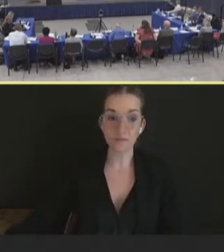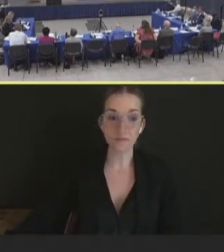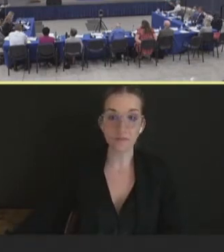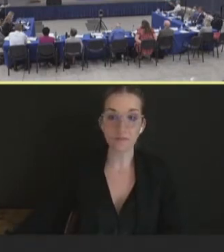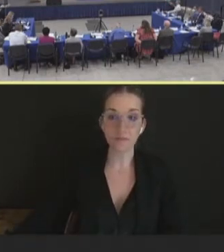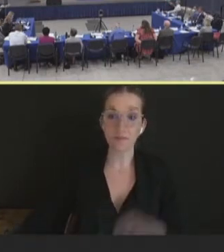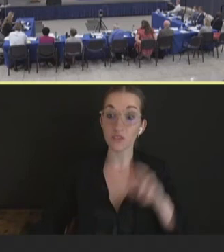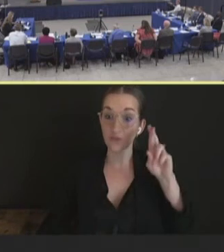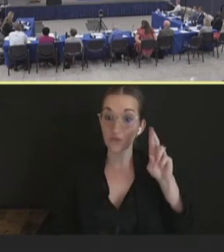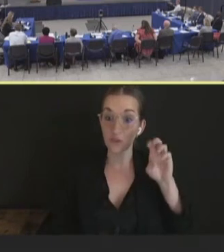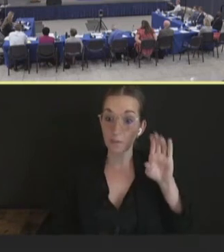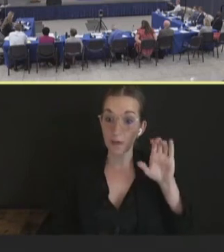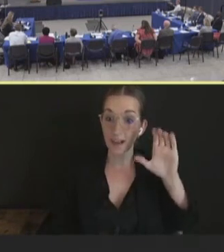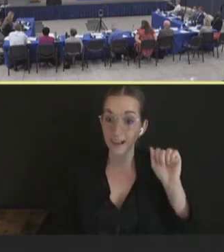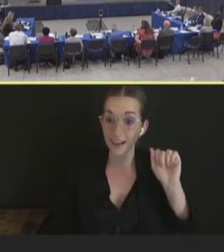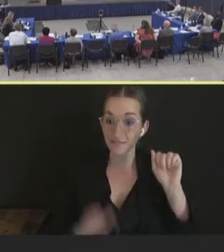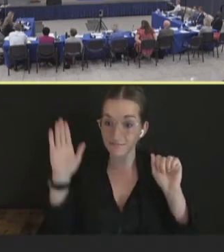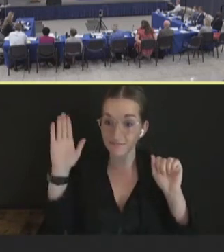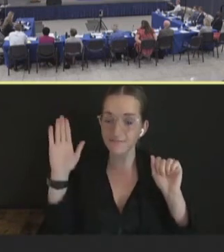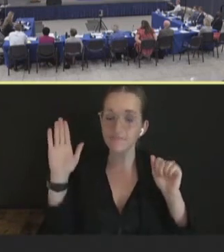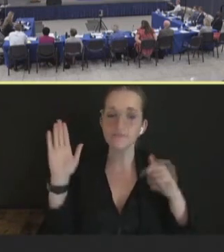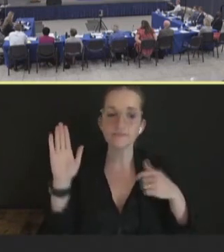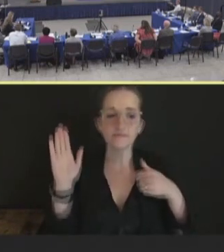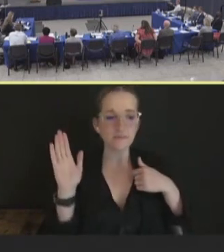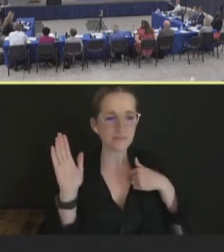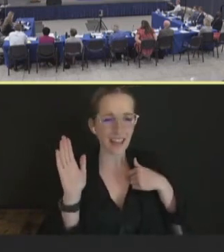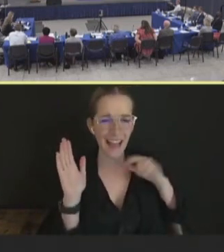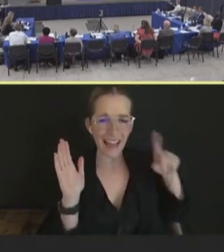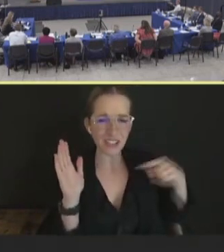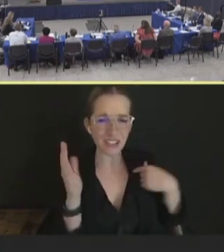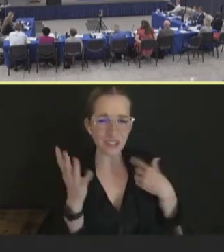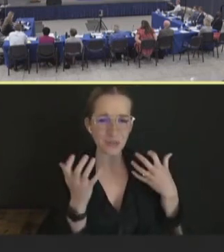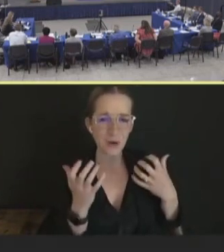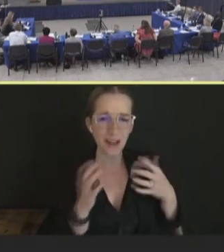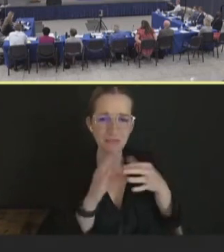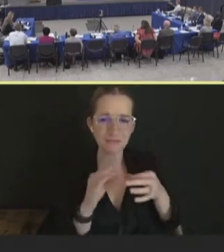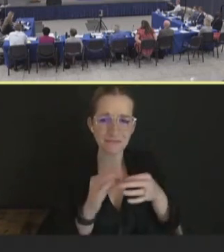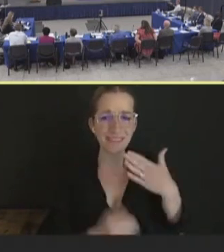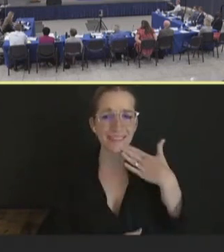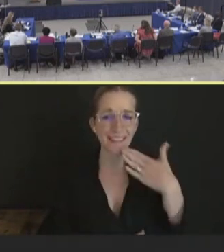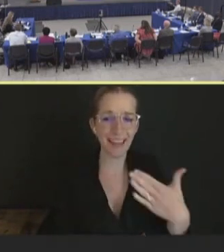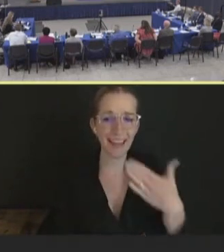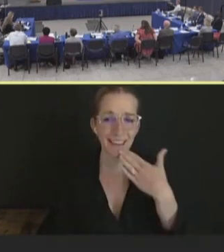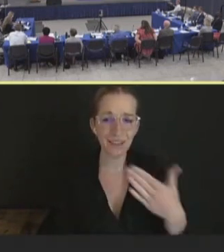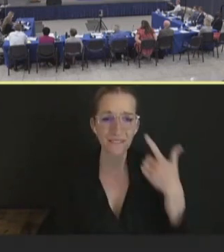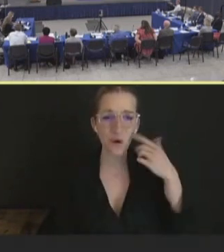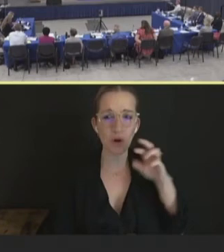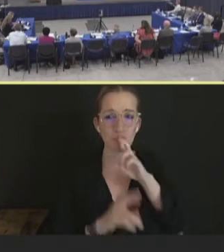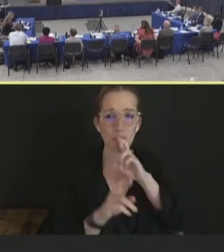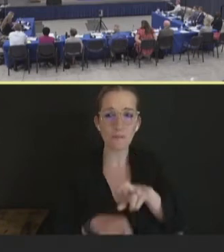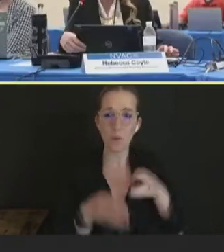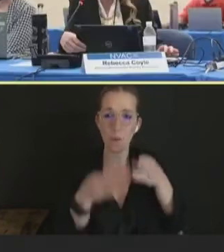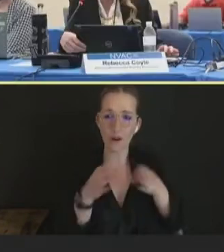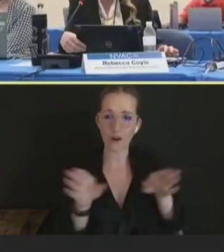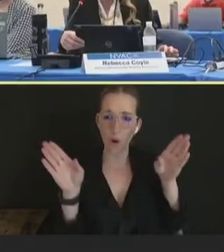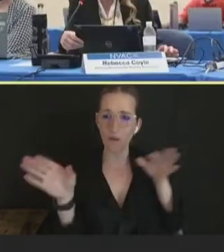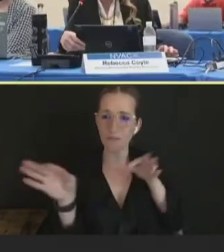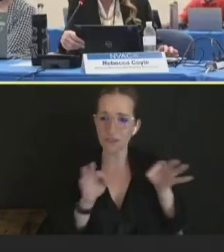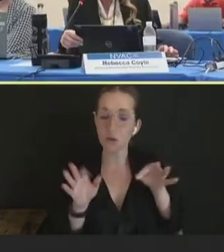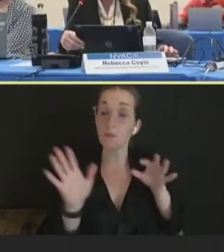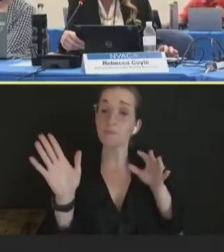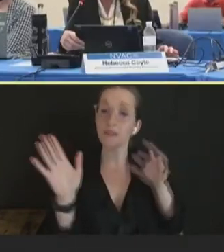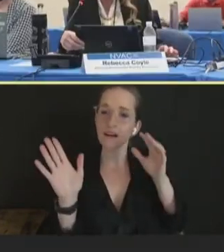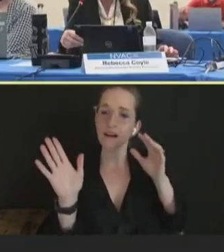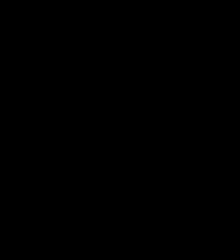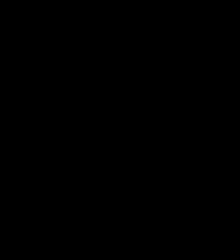Rebecca? I just want to say thank you for the report overview. I just, in section 2, I